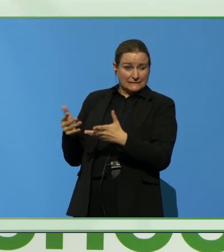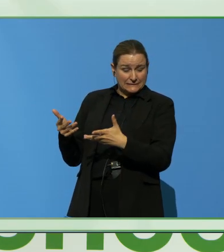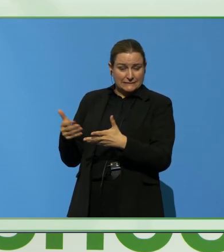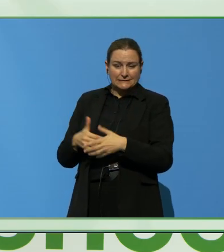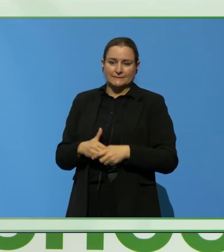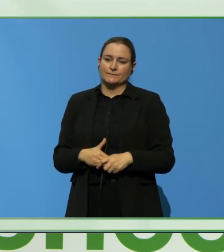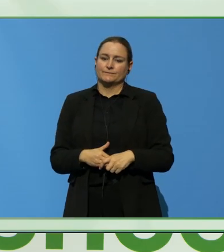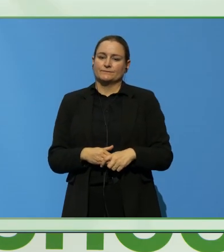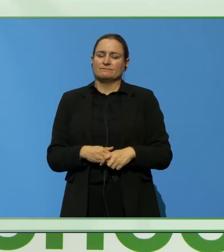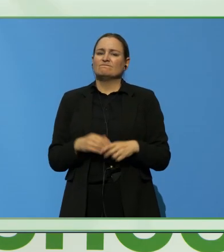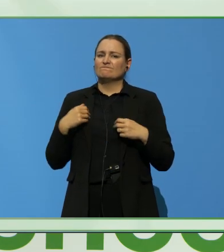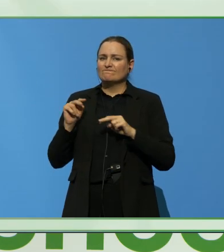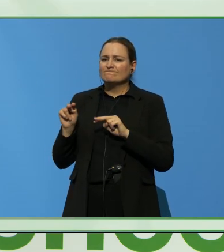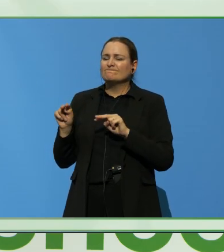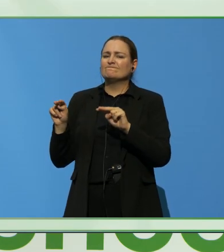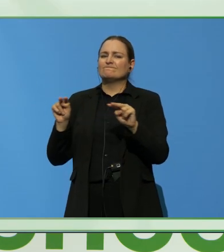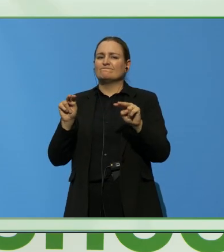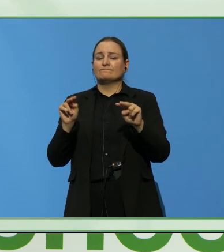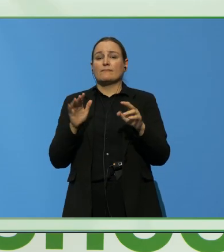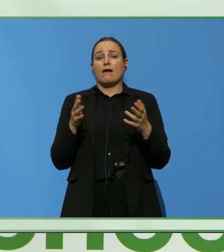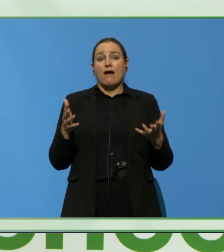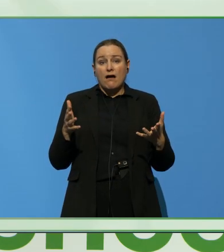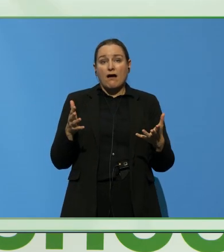of thousands of print newspapers,